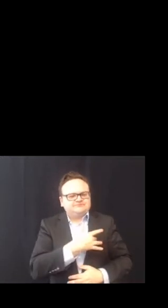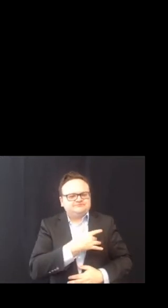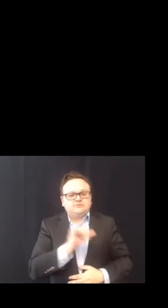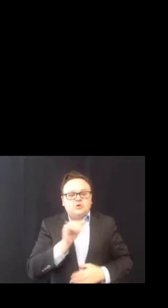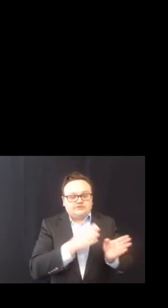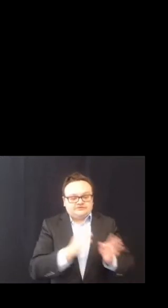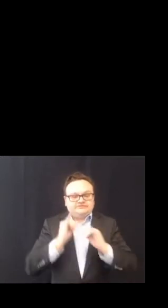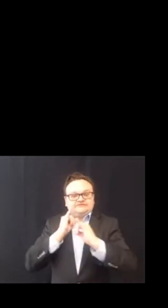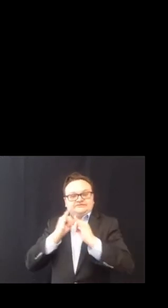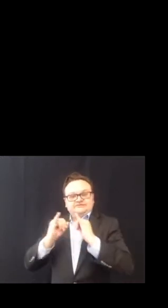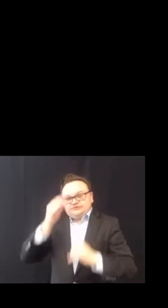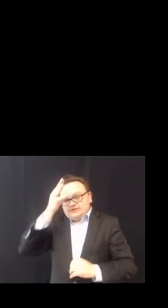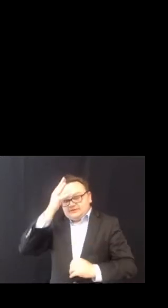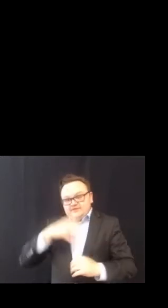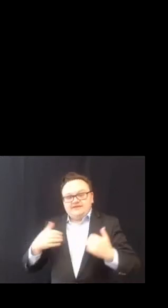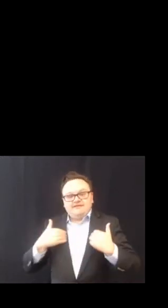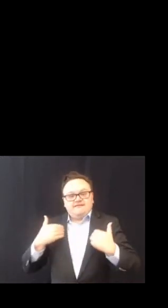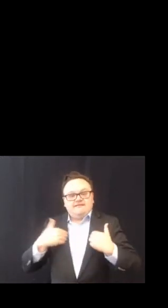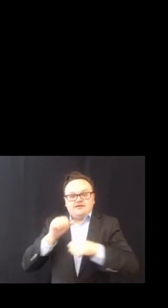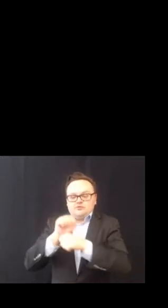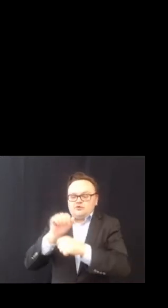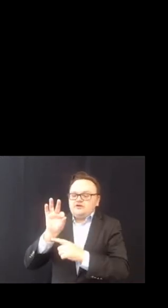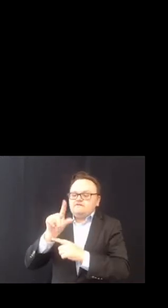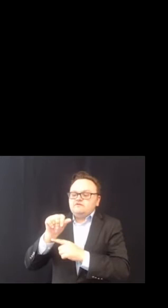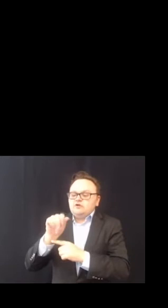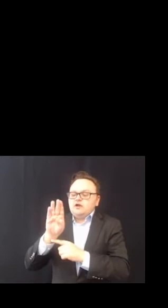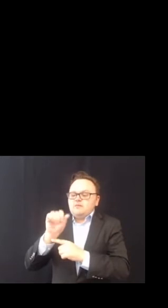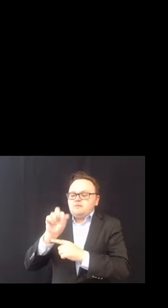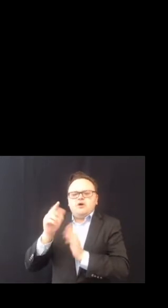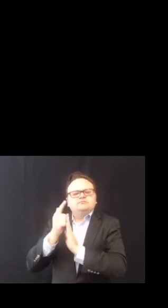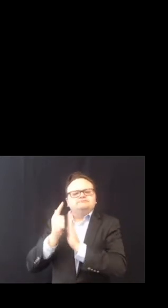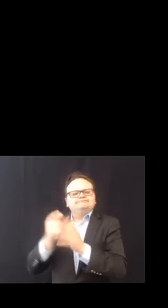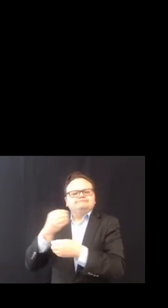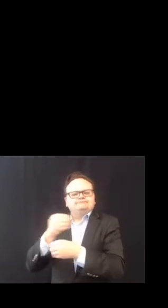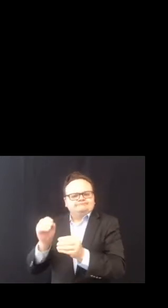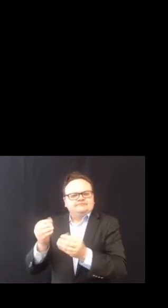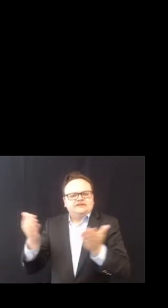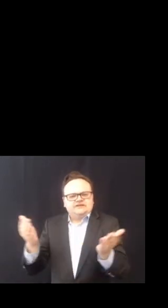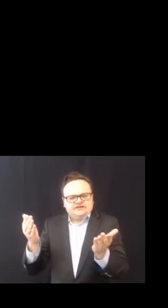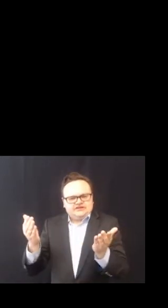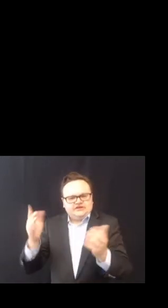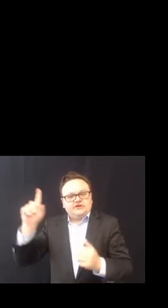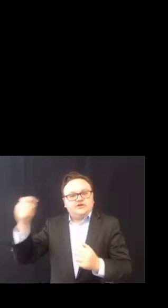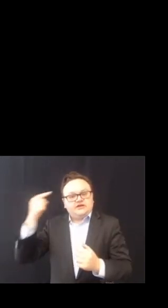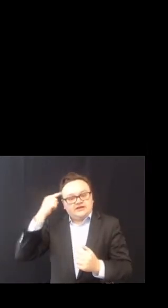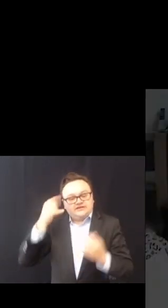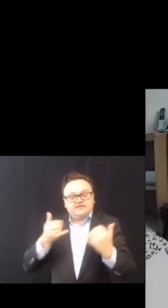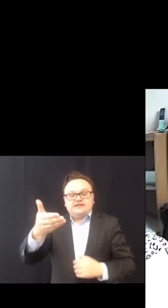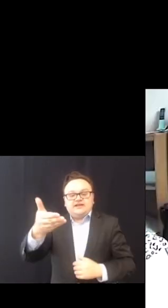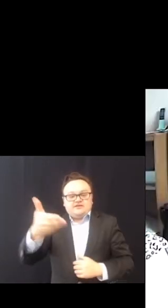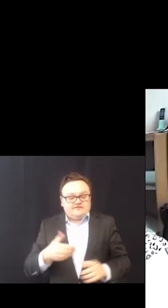been working at the Florida Bar offices here in Tallahassee. Please help me welcome Ming-Di Howe.